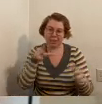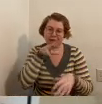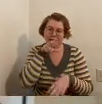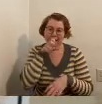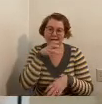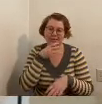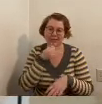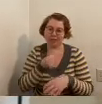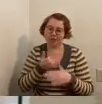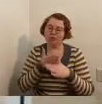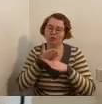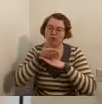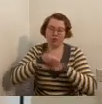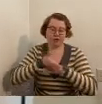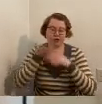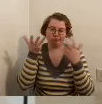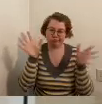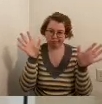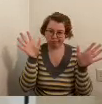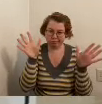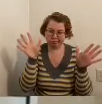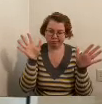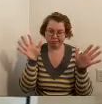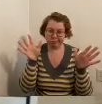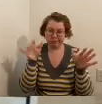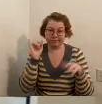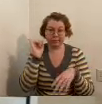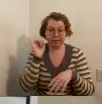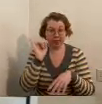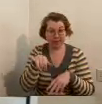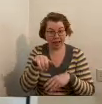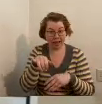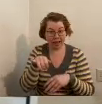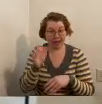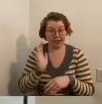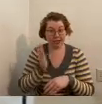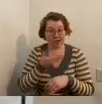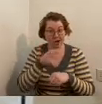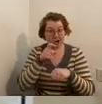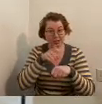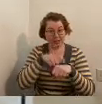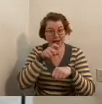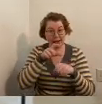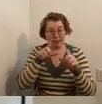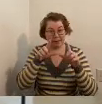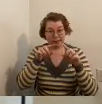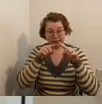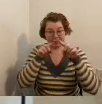Age was over. That is our timeline.